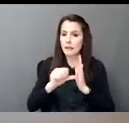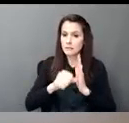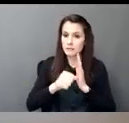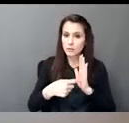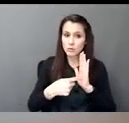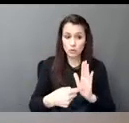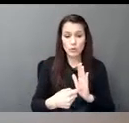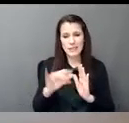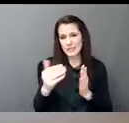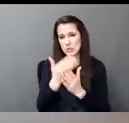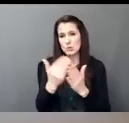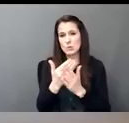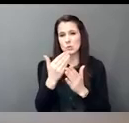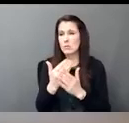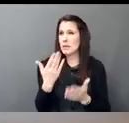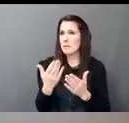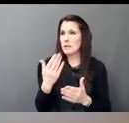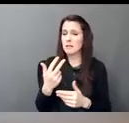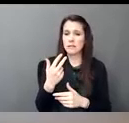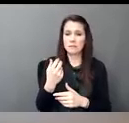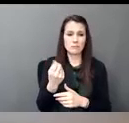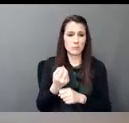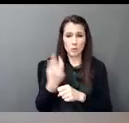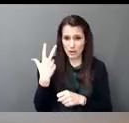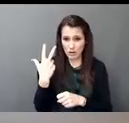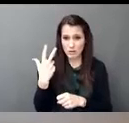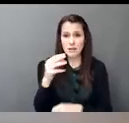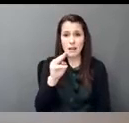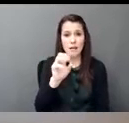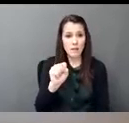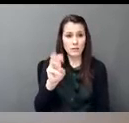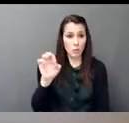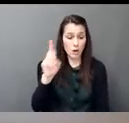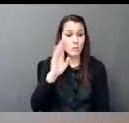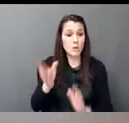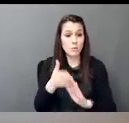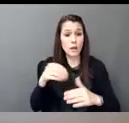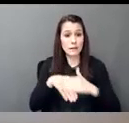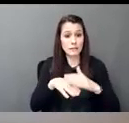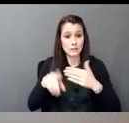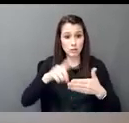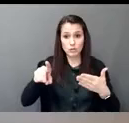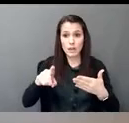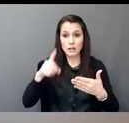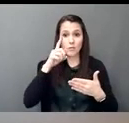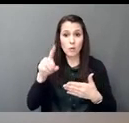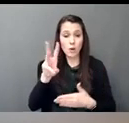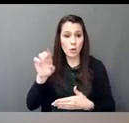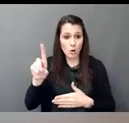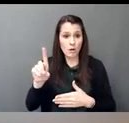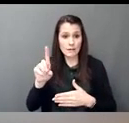relatively new. In the past 3 years or so, Microsoft Word will run an accessibility check on the Word document that you